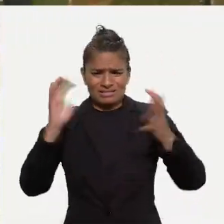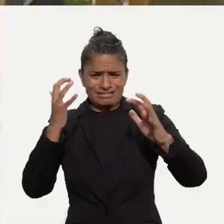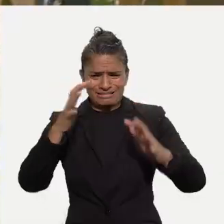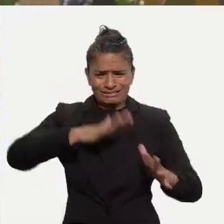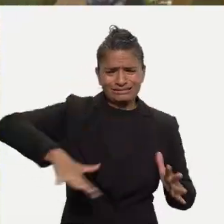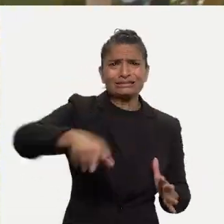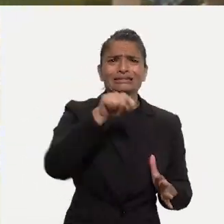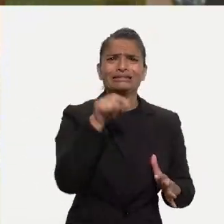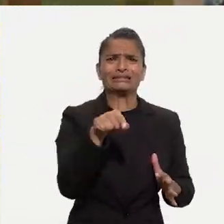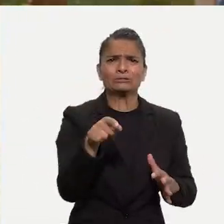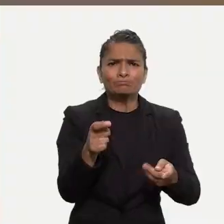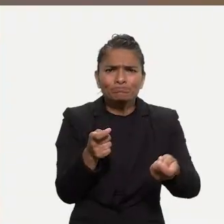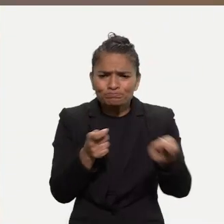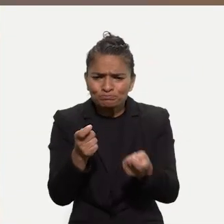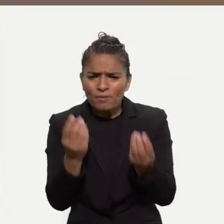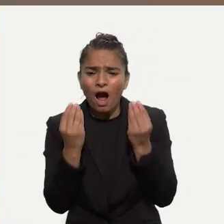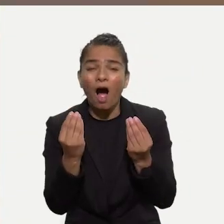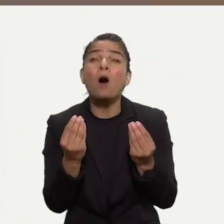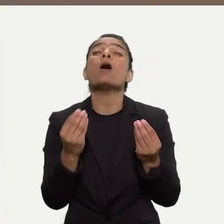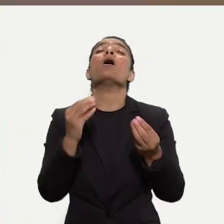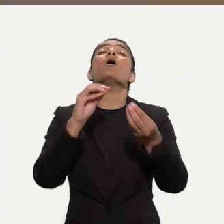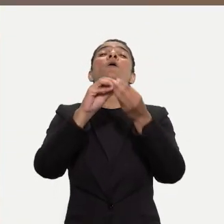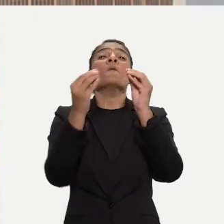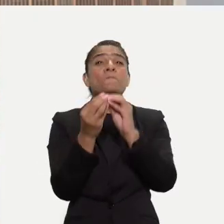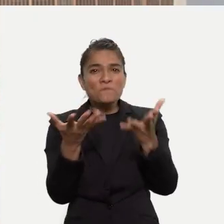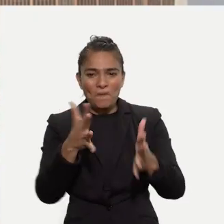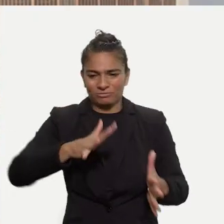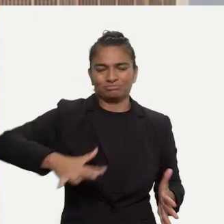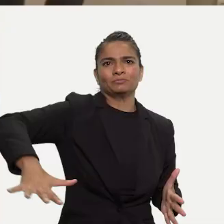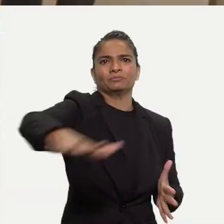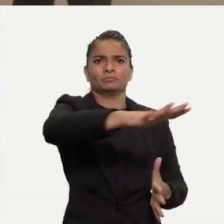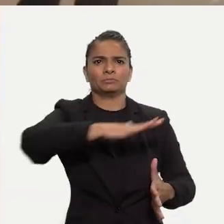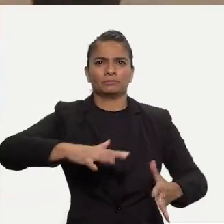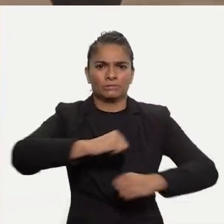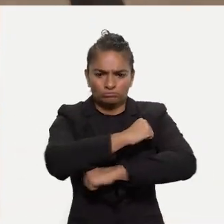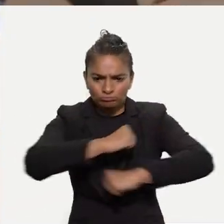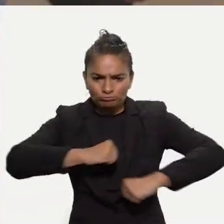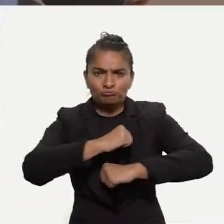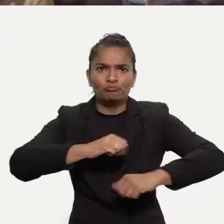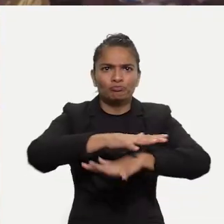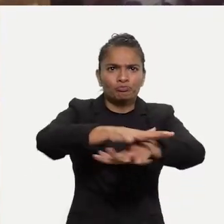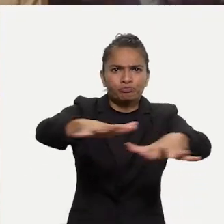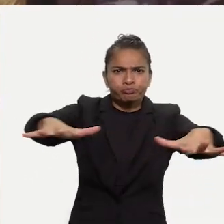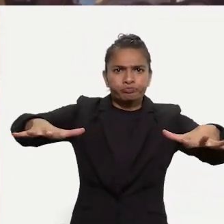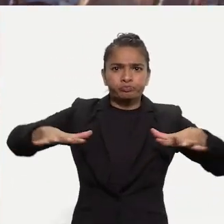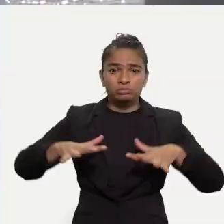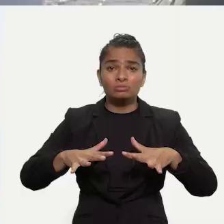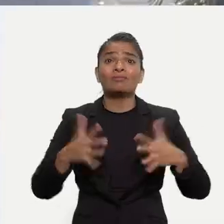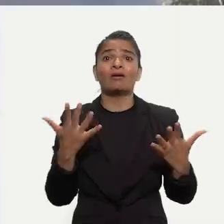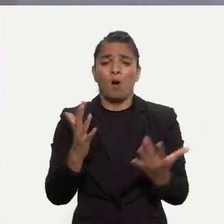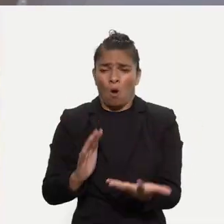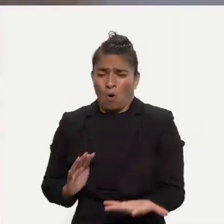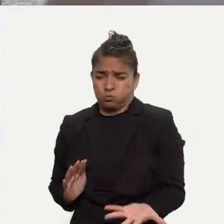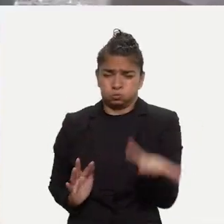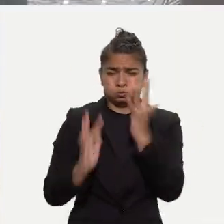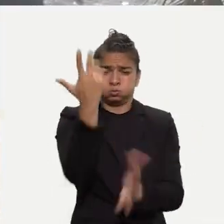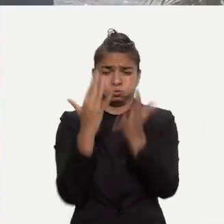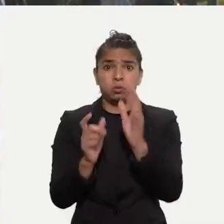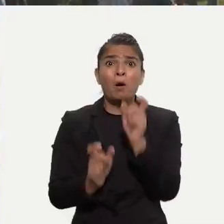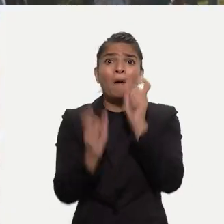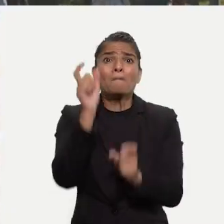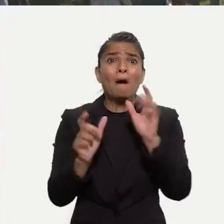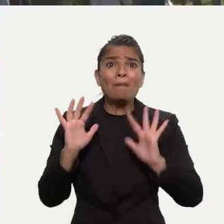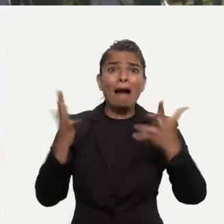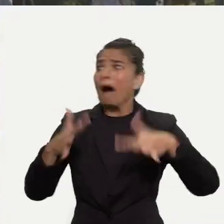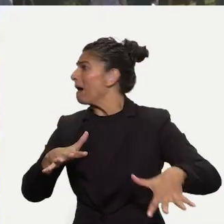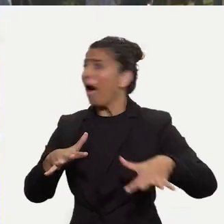have some reflections as to the role that public space plays in disaster risk management? The key issue on public spaces